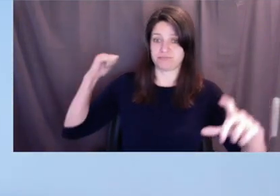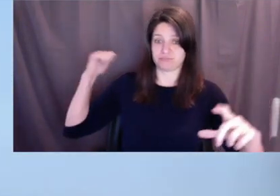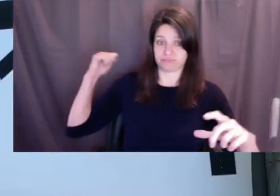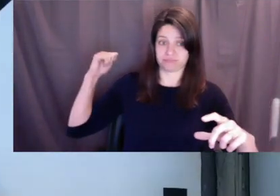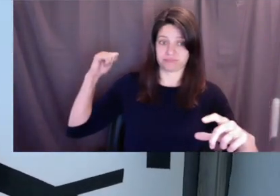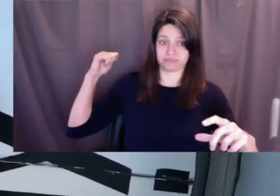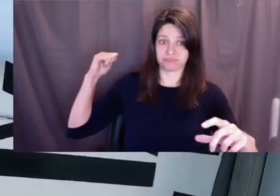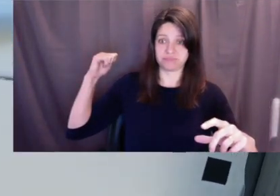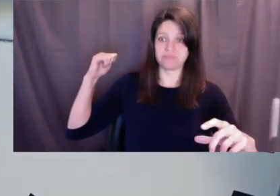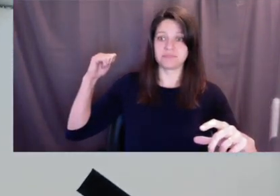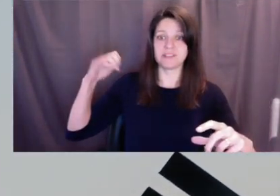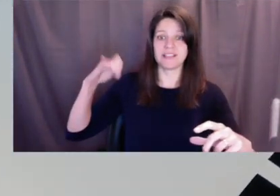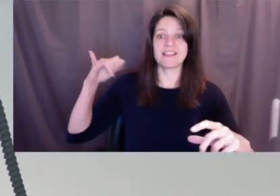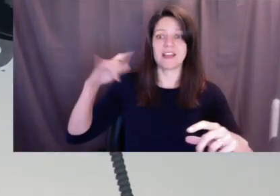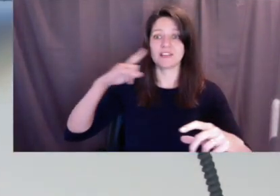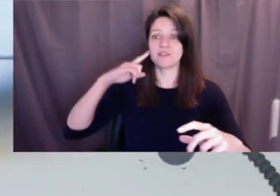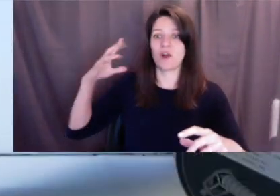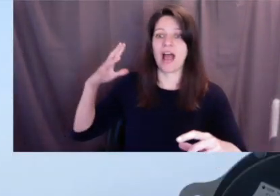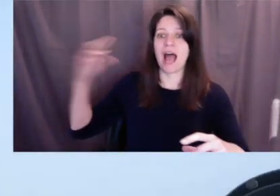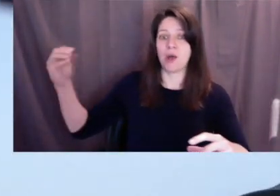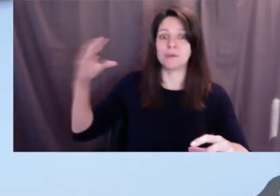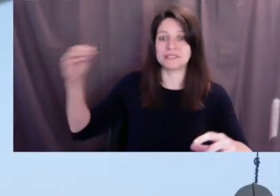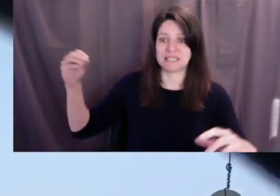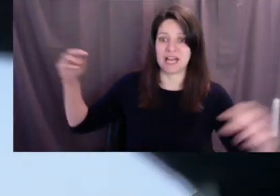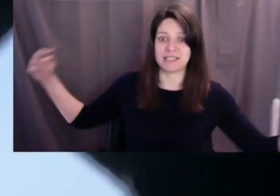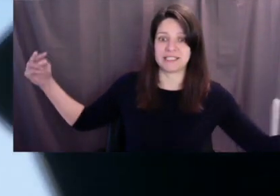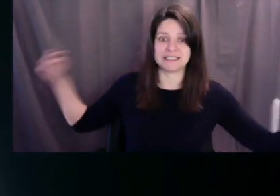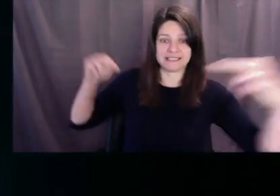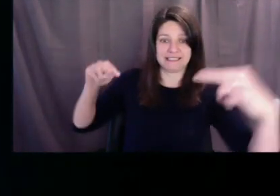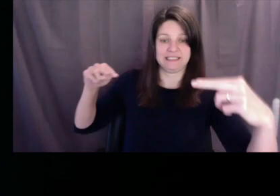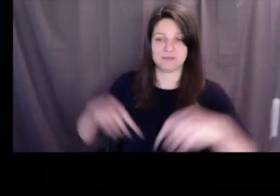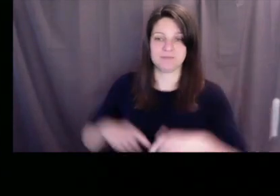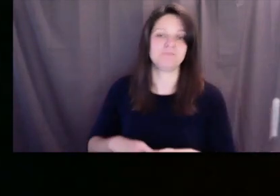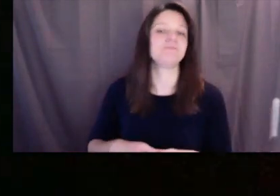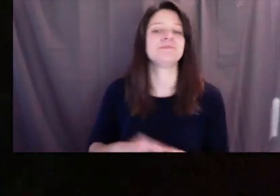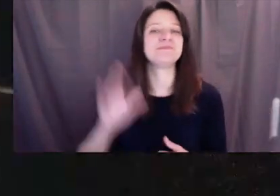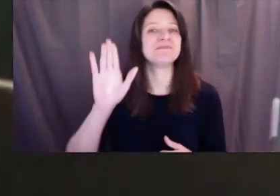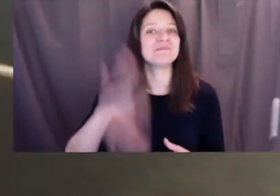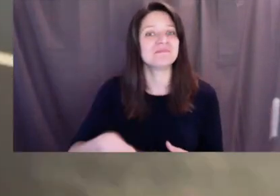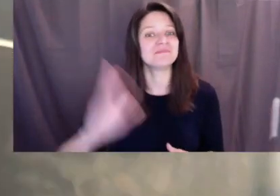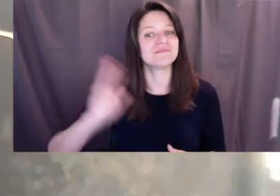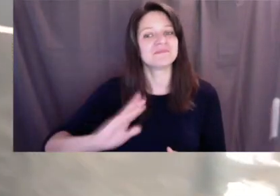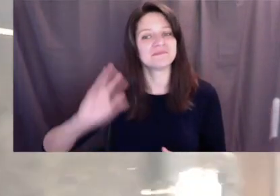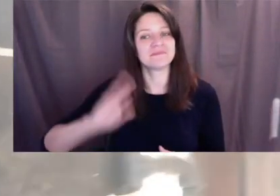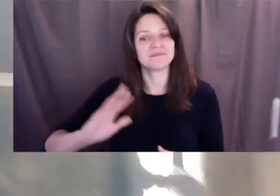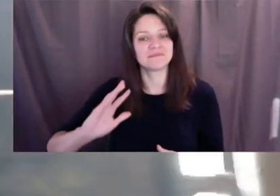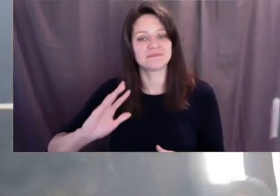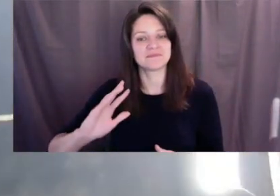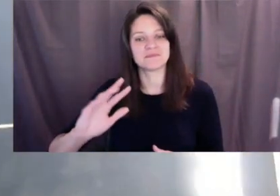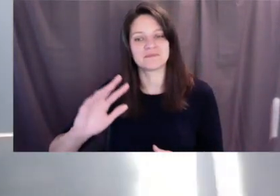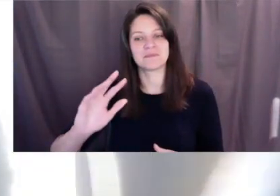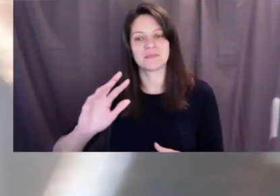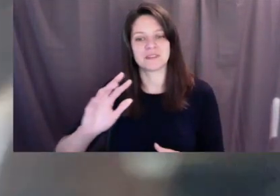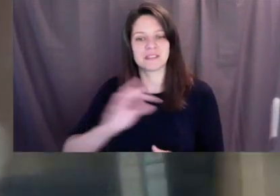faces here that you see on the outside of the steeple. Originally,